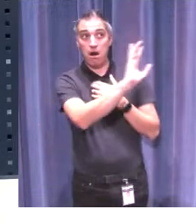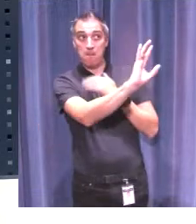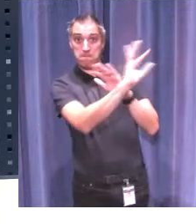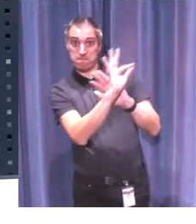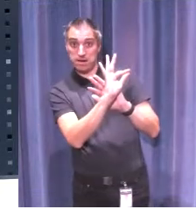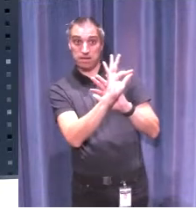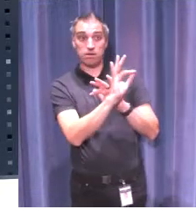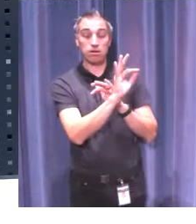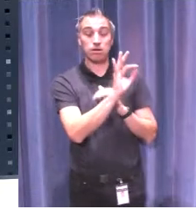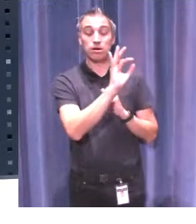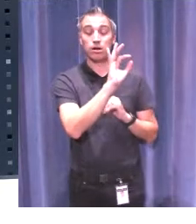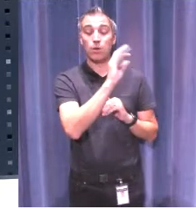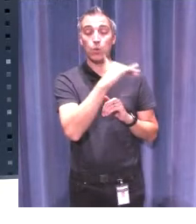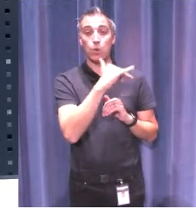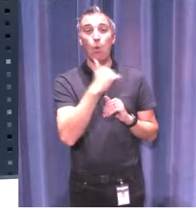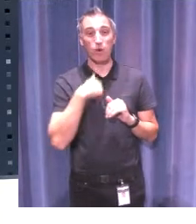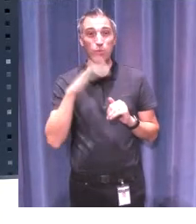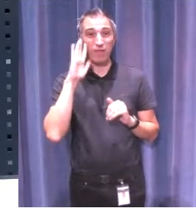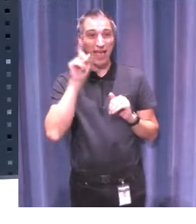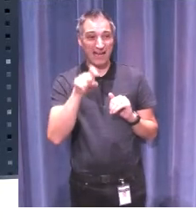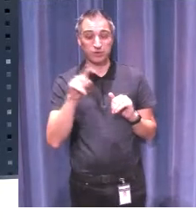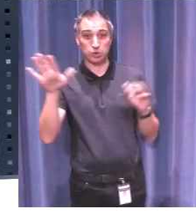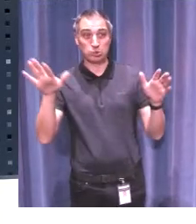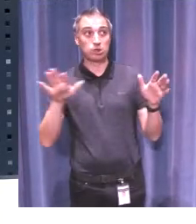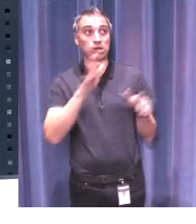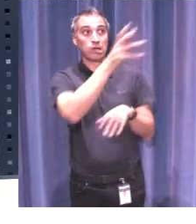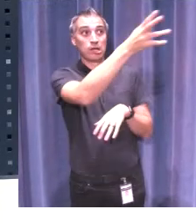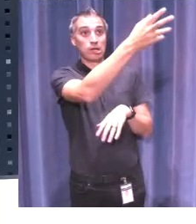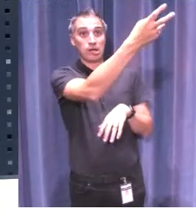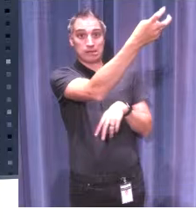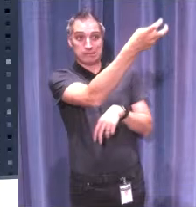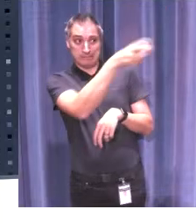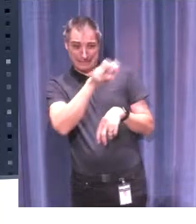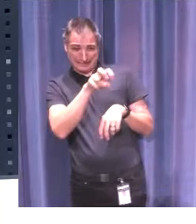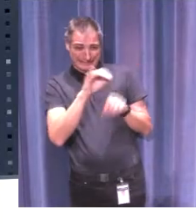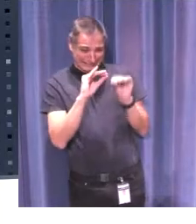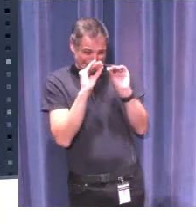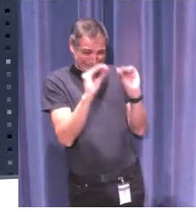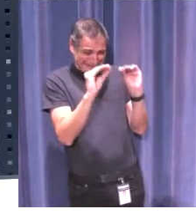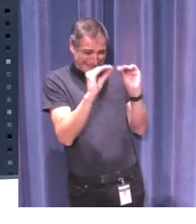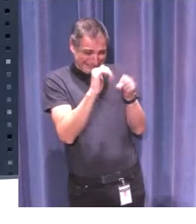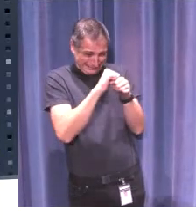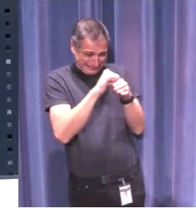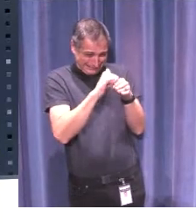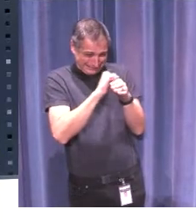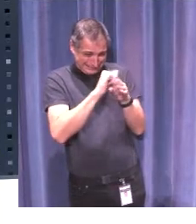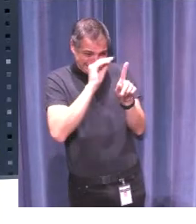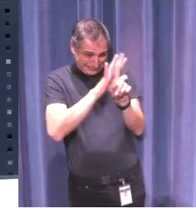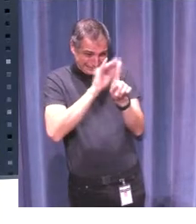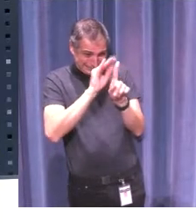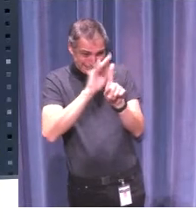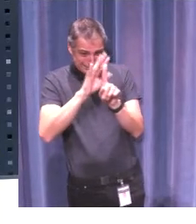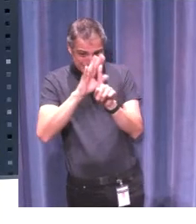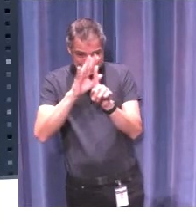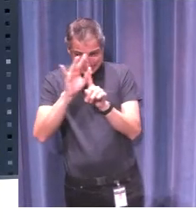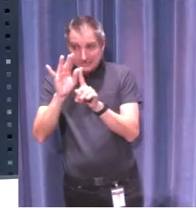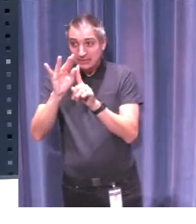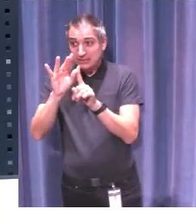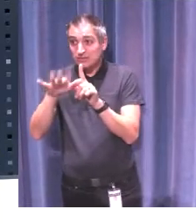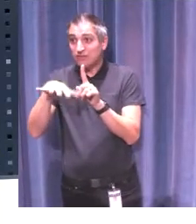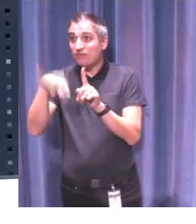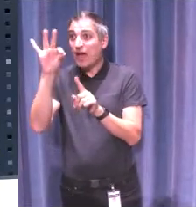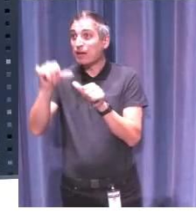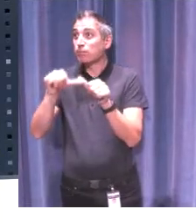to really onboard someone, which creates another transition as we move to do that. It's